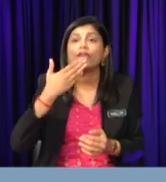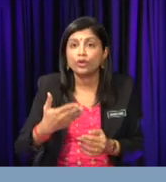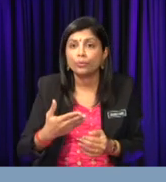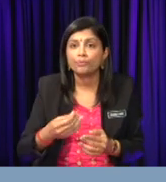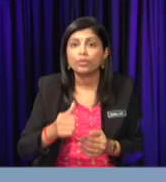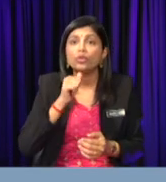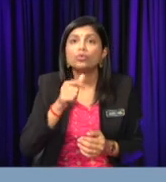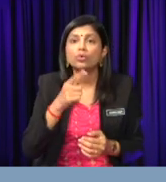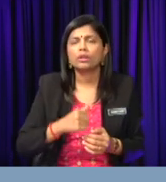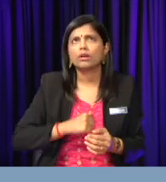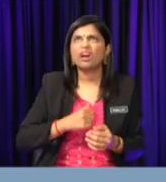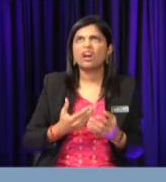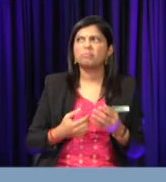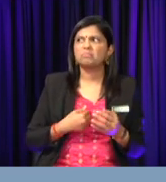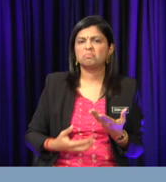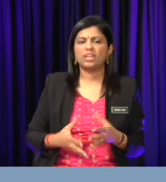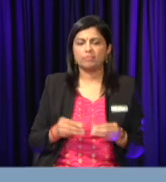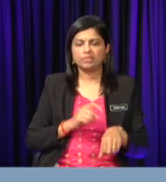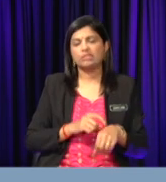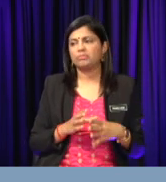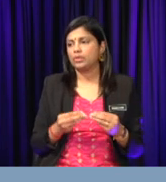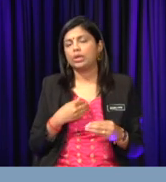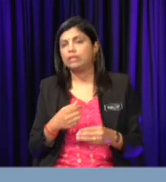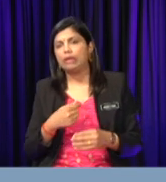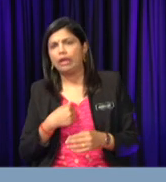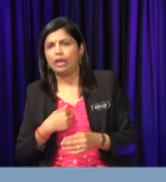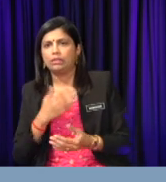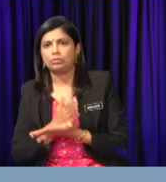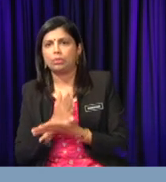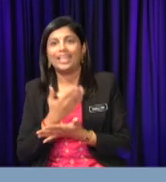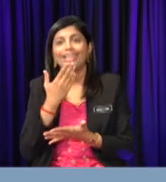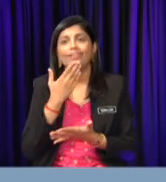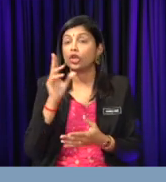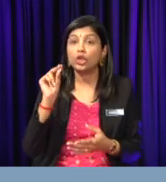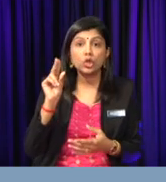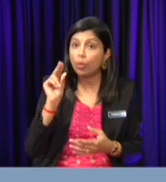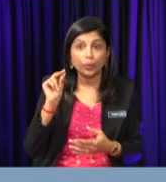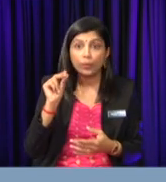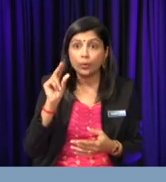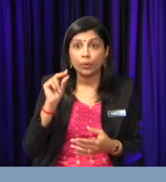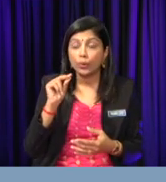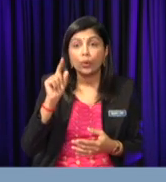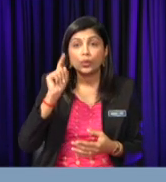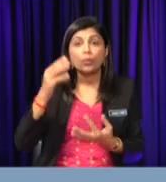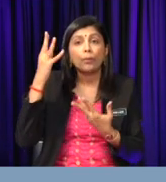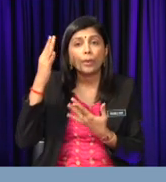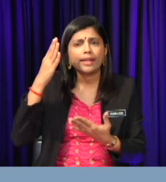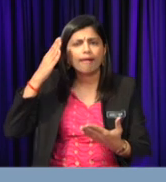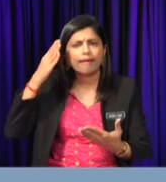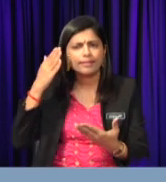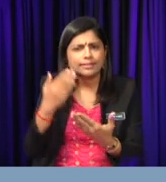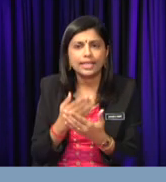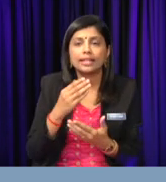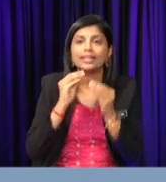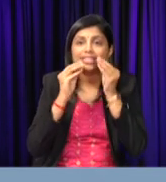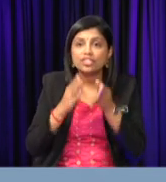to explain. Okay, when you decide on who is going to say which